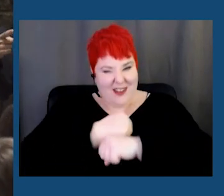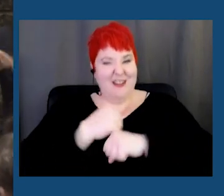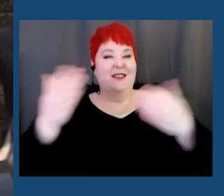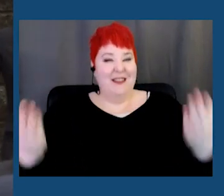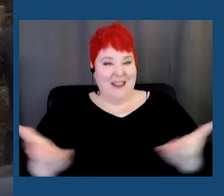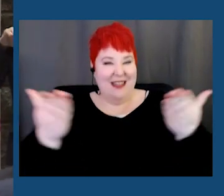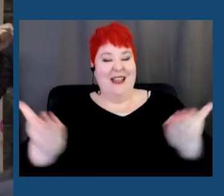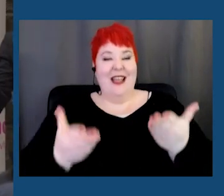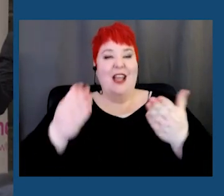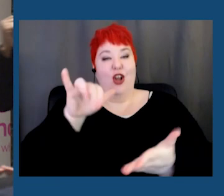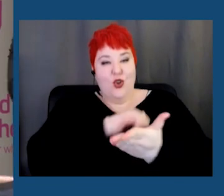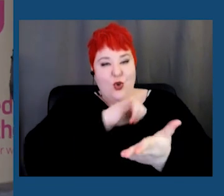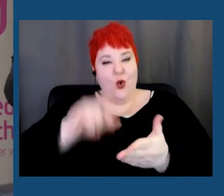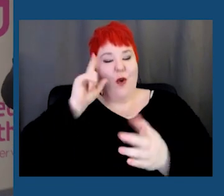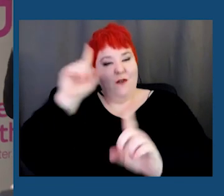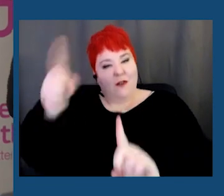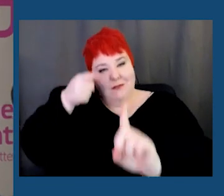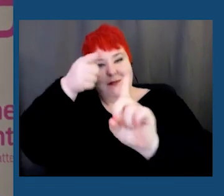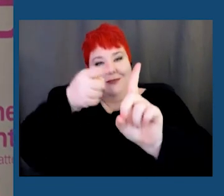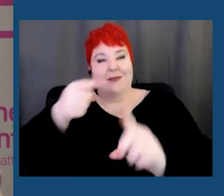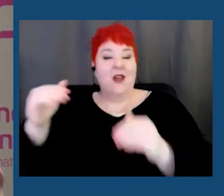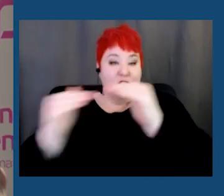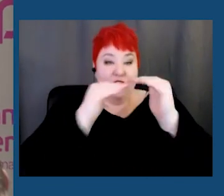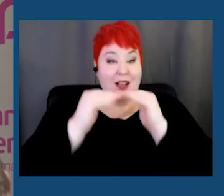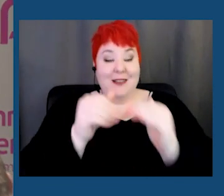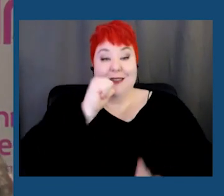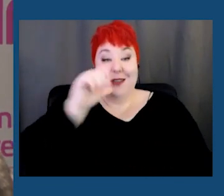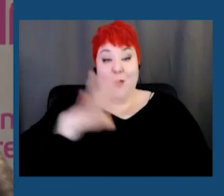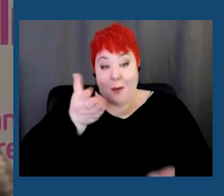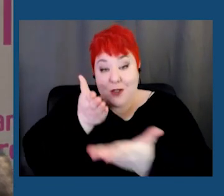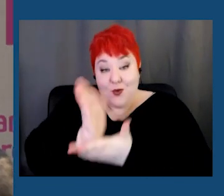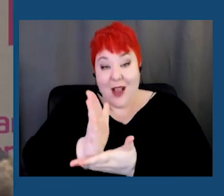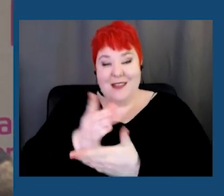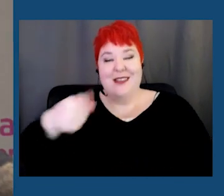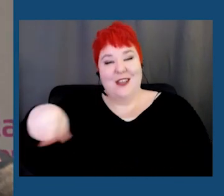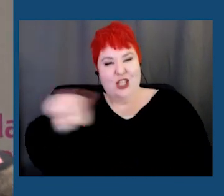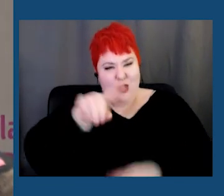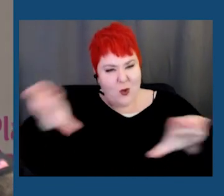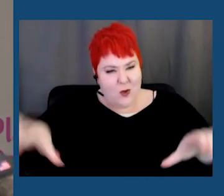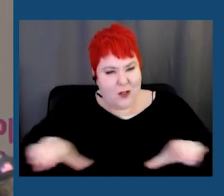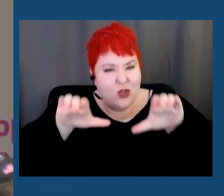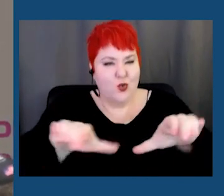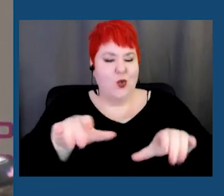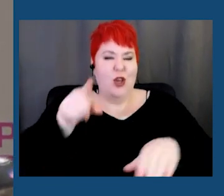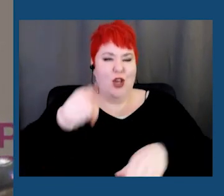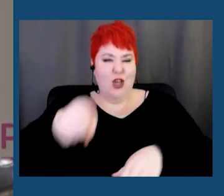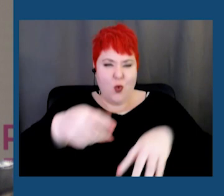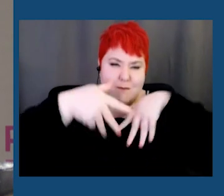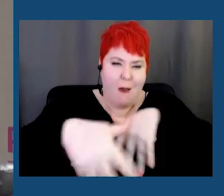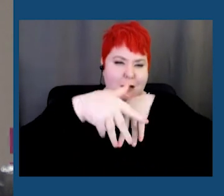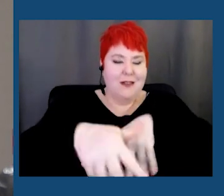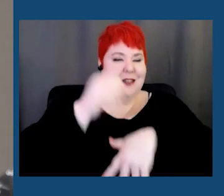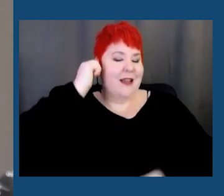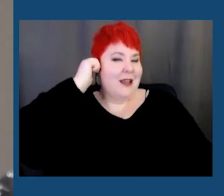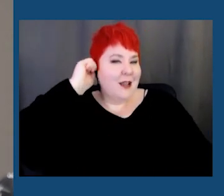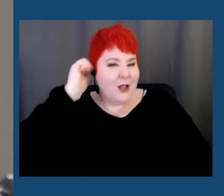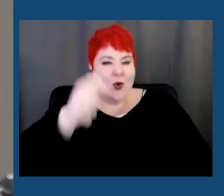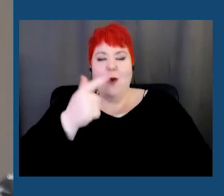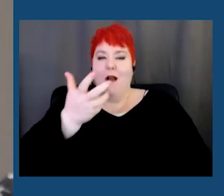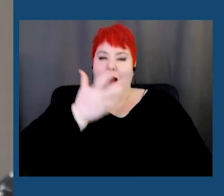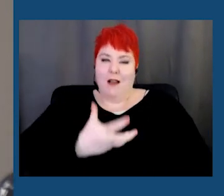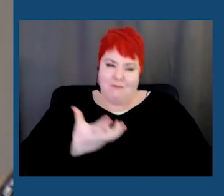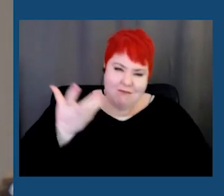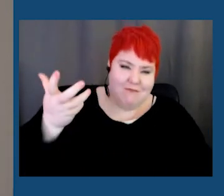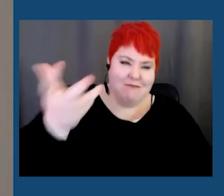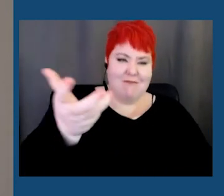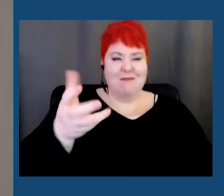justice and women's rights. You are on the front line. You're the ones that are marching and using your voices and sending messages all